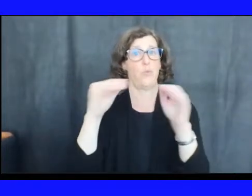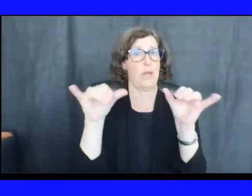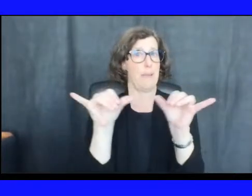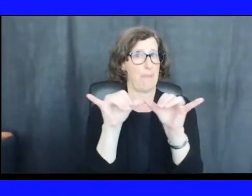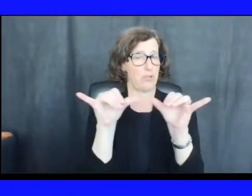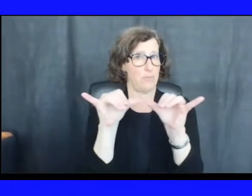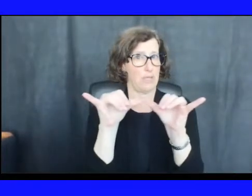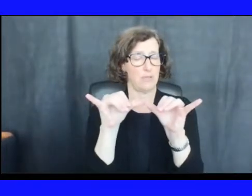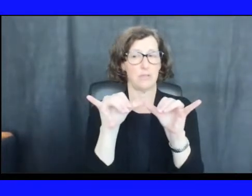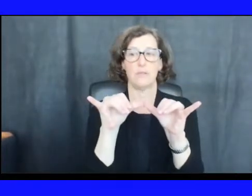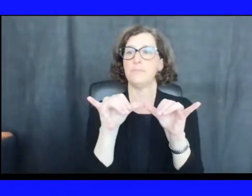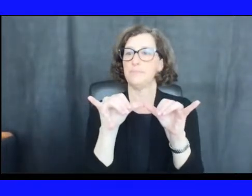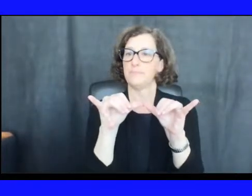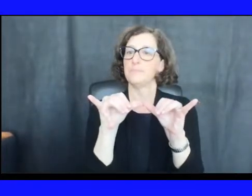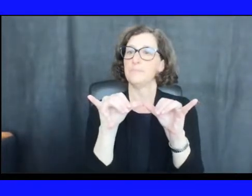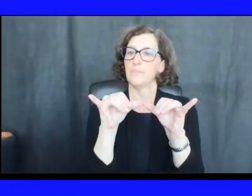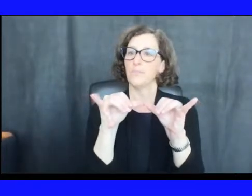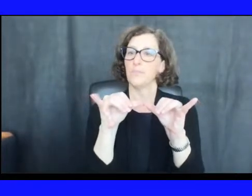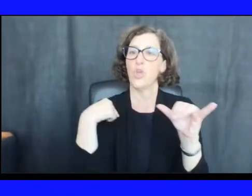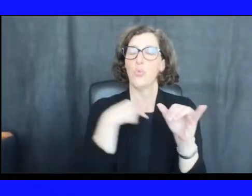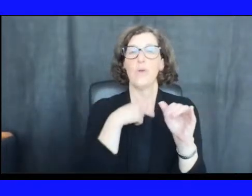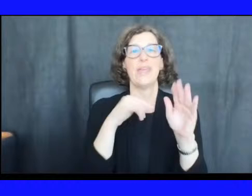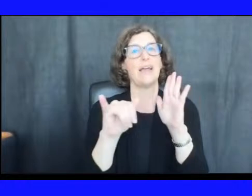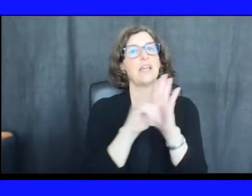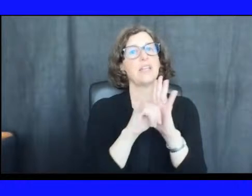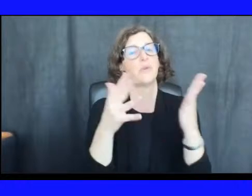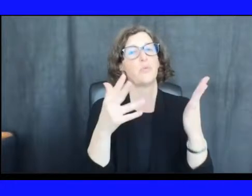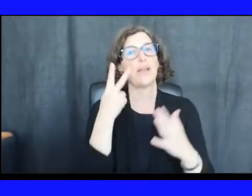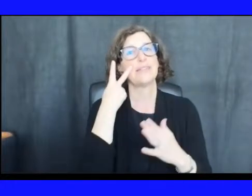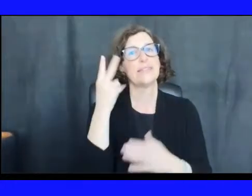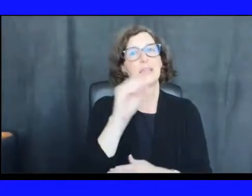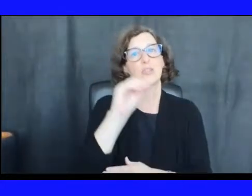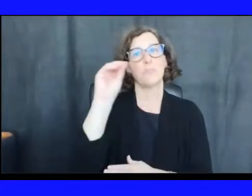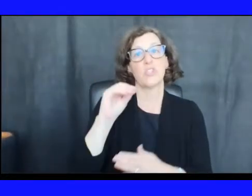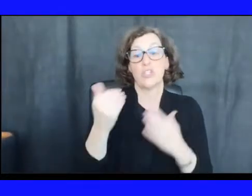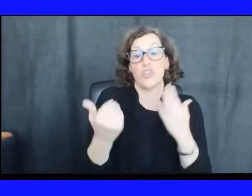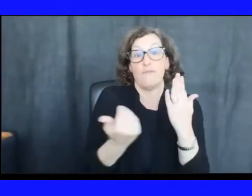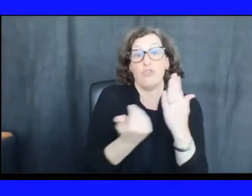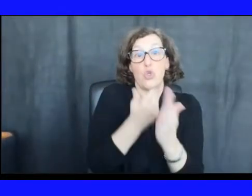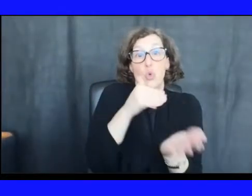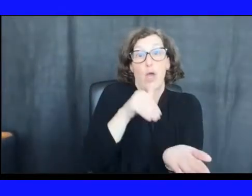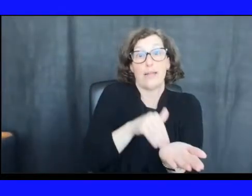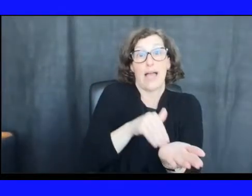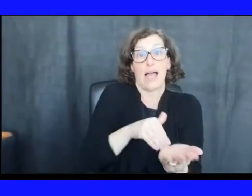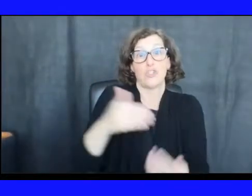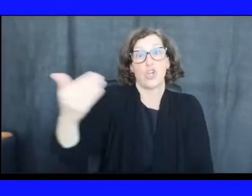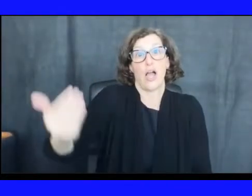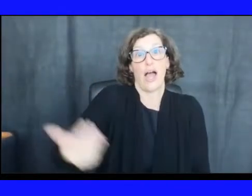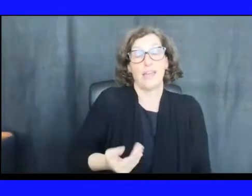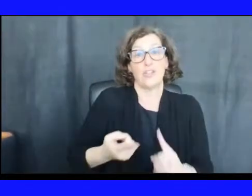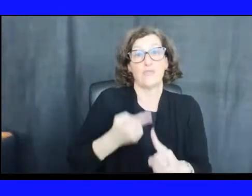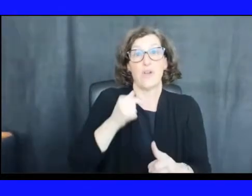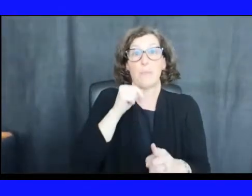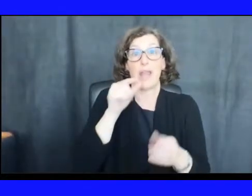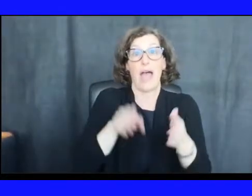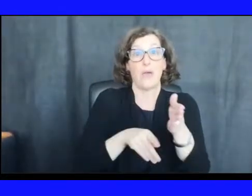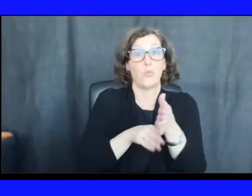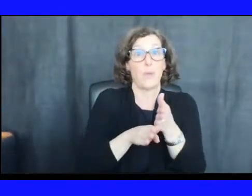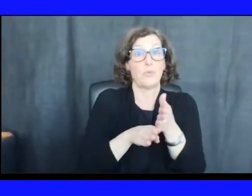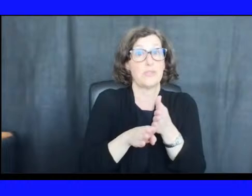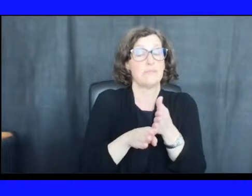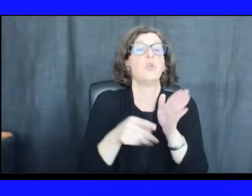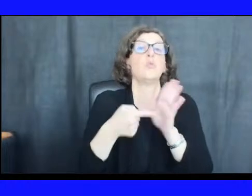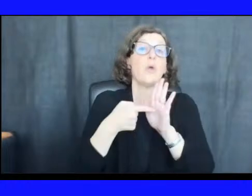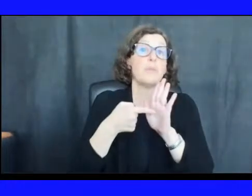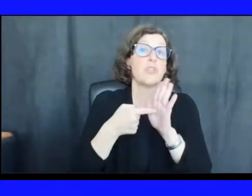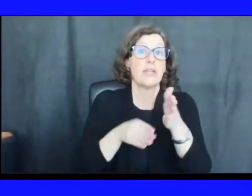we looked at real SOGI data, there was a significant chunk that was in that unknown group. And so the same thing this